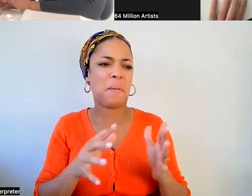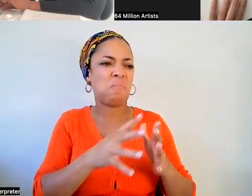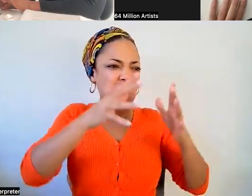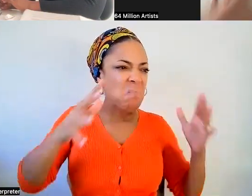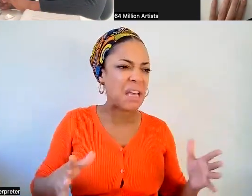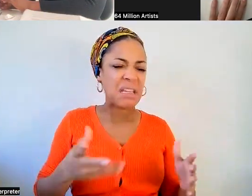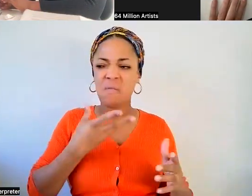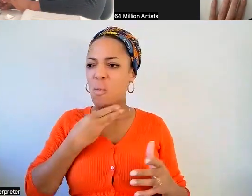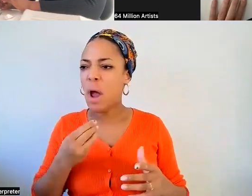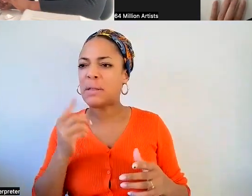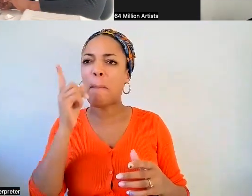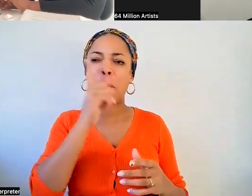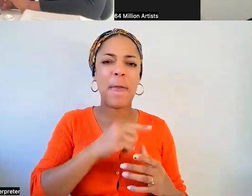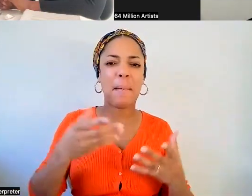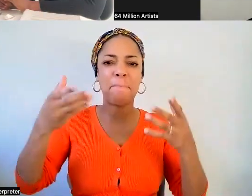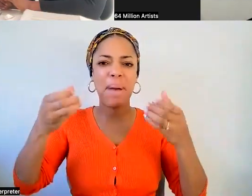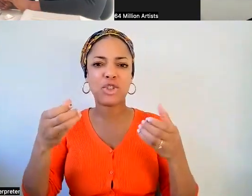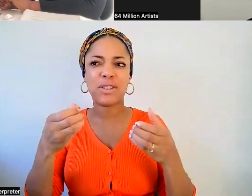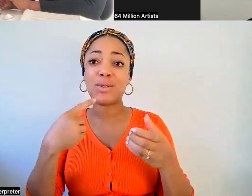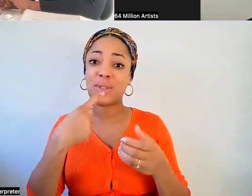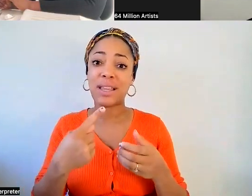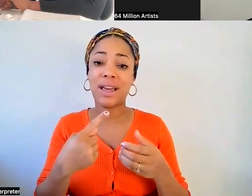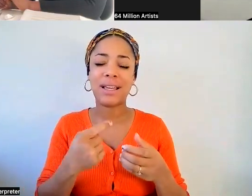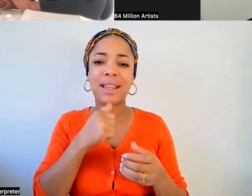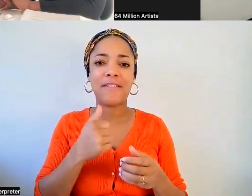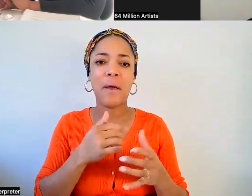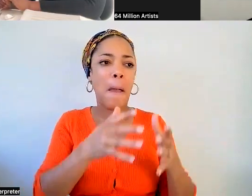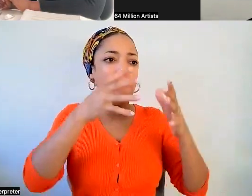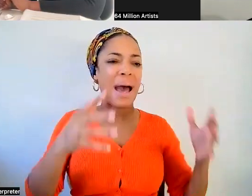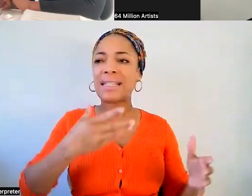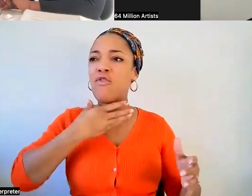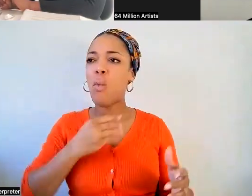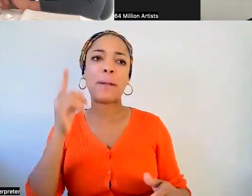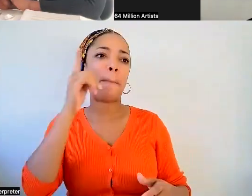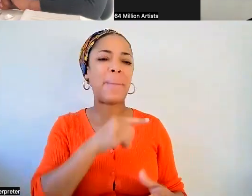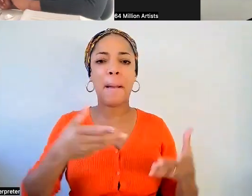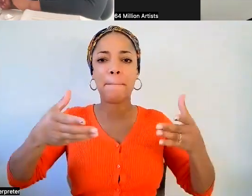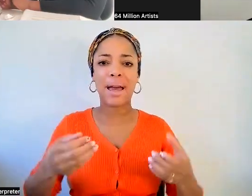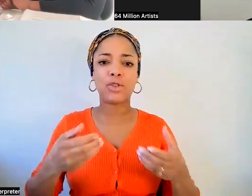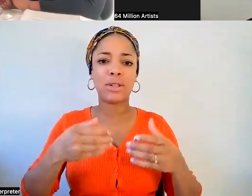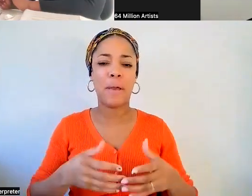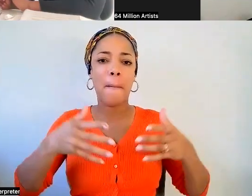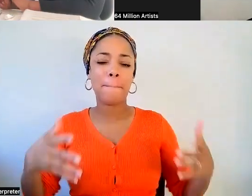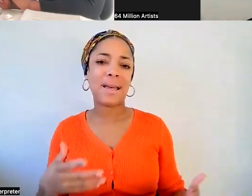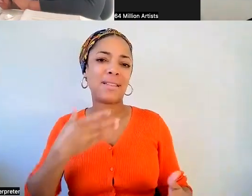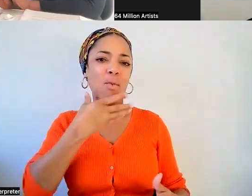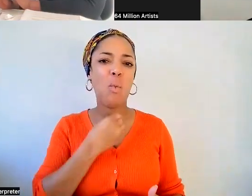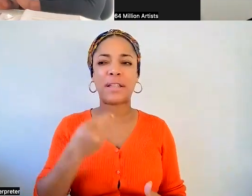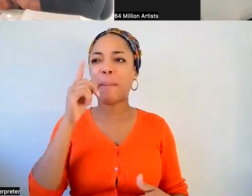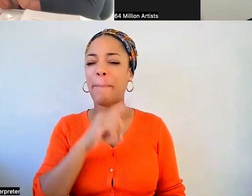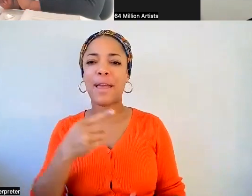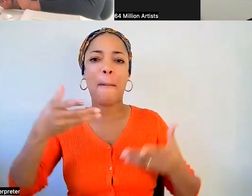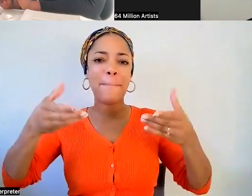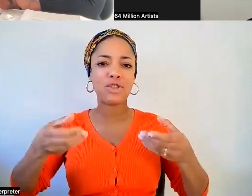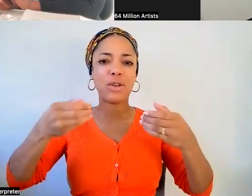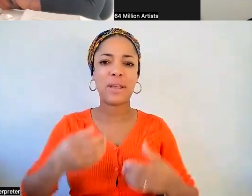pink mattress, that's the way you said it. Yeah. It's a lovely rhythm to it. Massive, wet, pink mattress. Repeat it. Massive, wet, pink